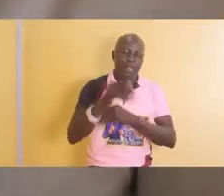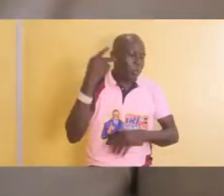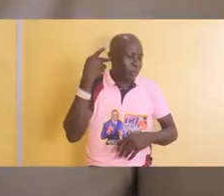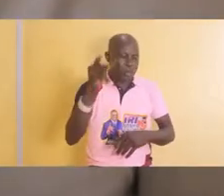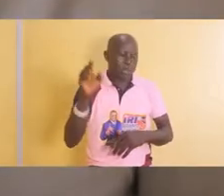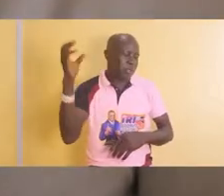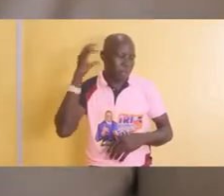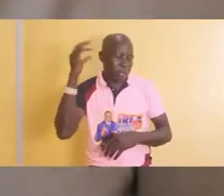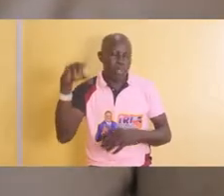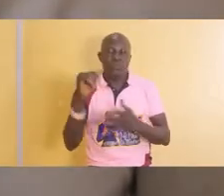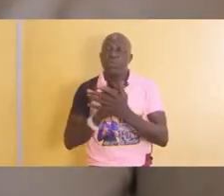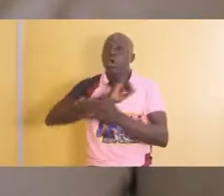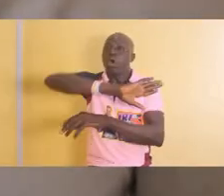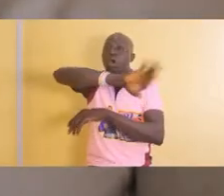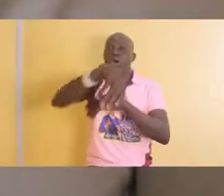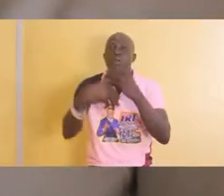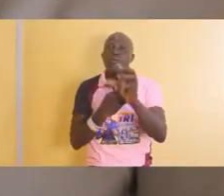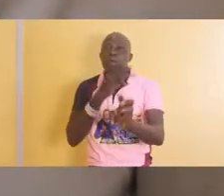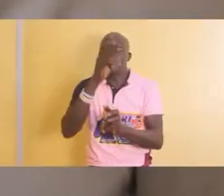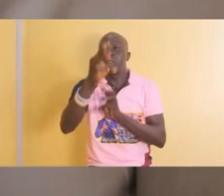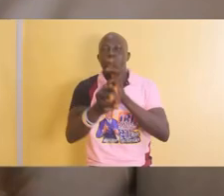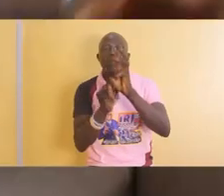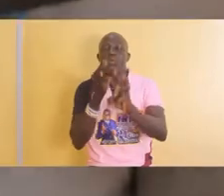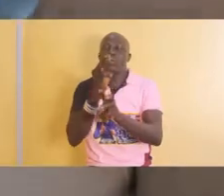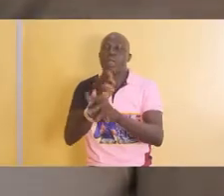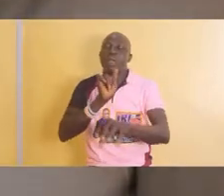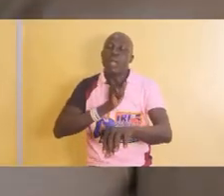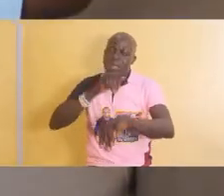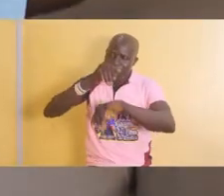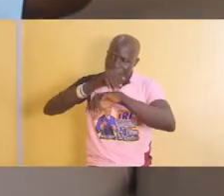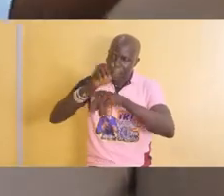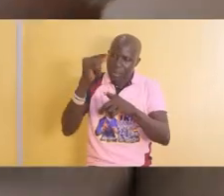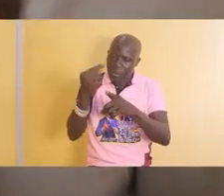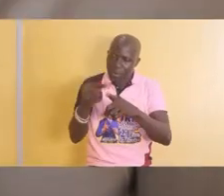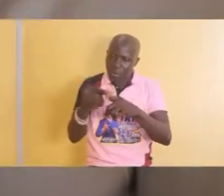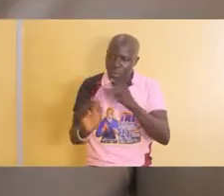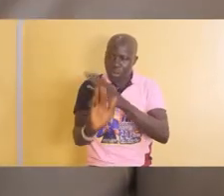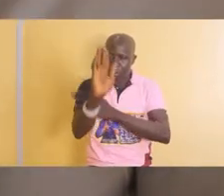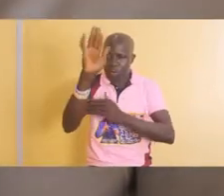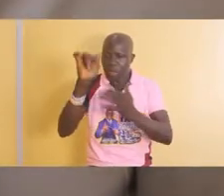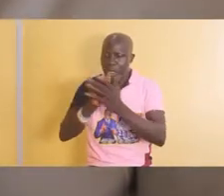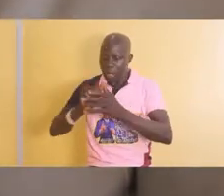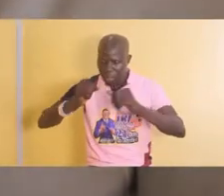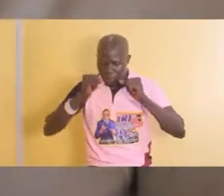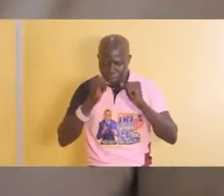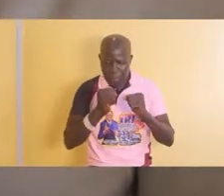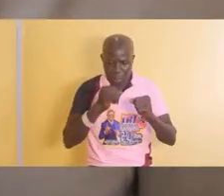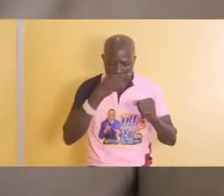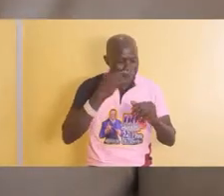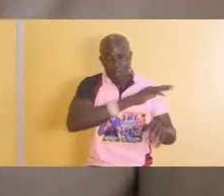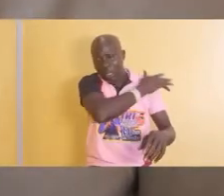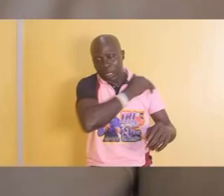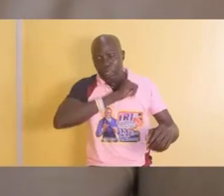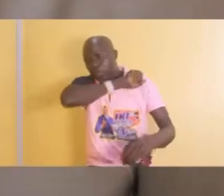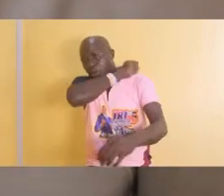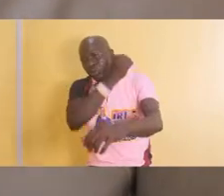gbọ. Jake jadu agbaye. O ro Ọlọrun. I said the word of God. Ati agbara re. And his power. Ati ase